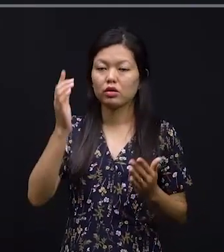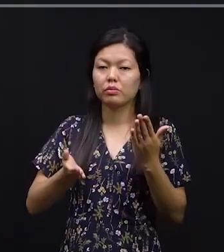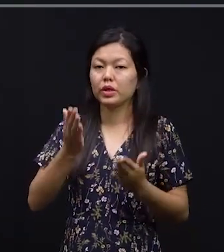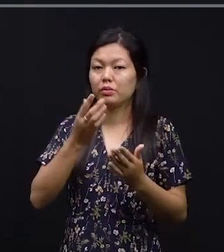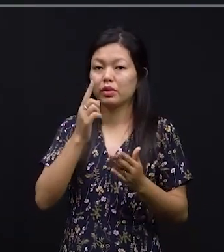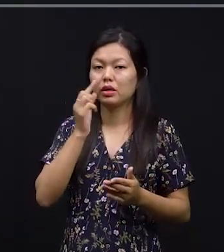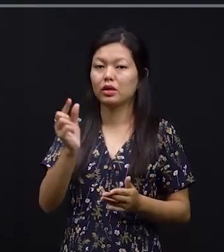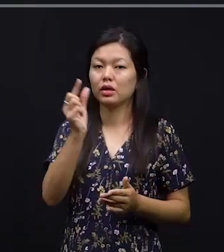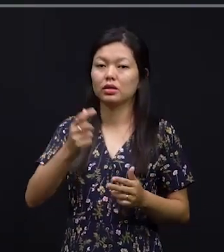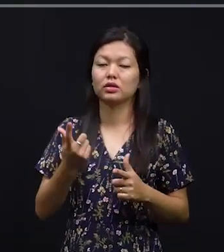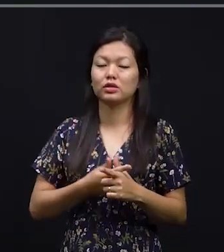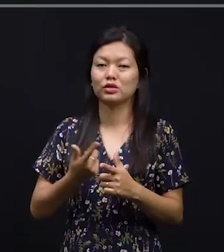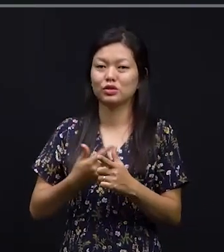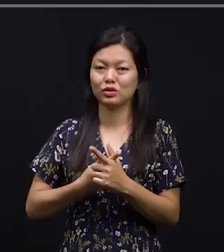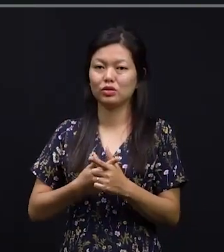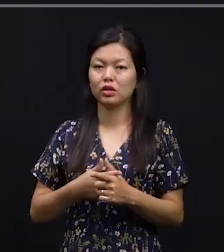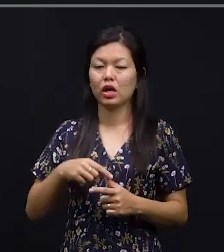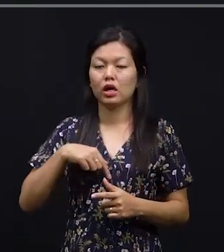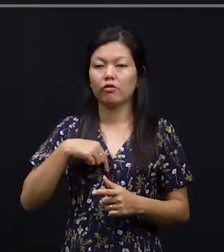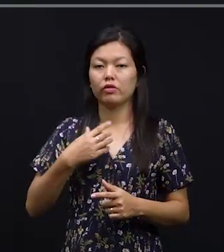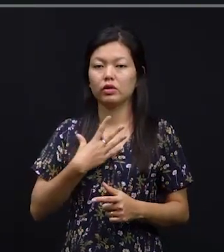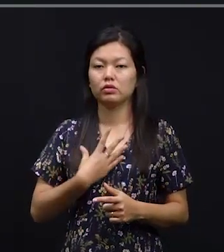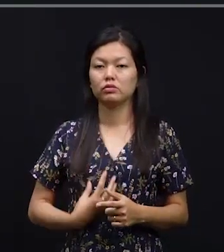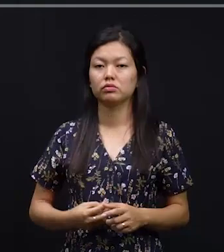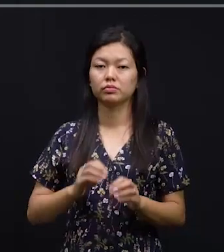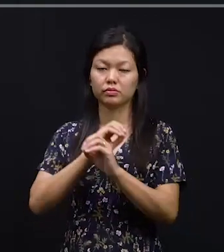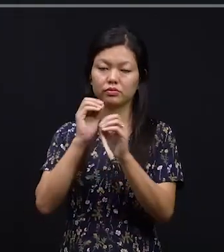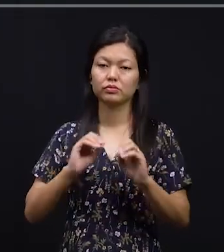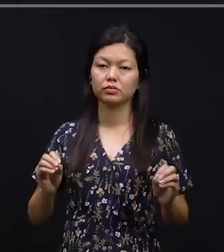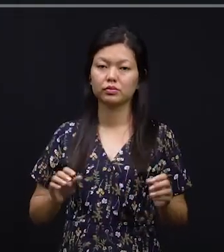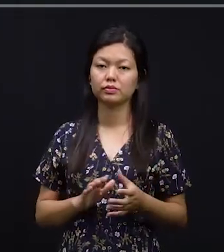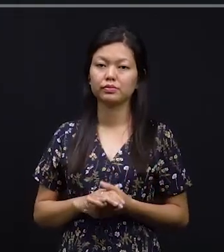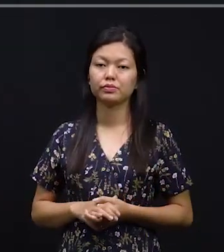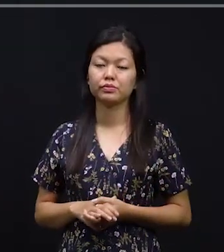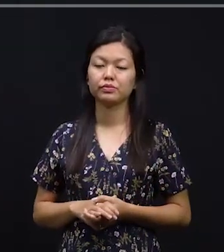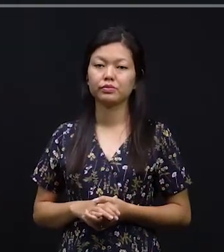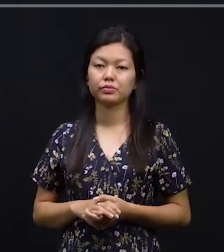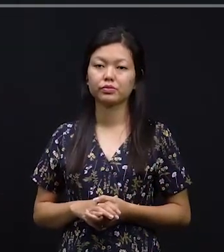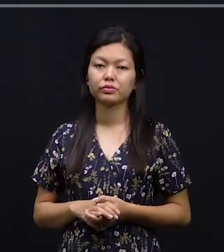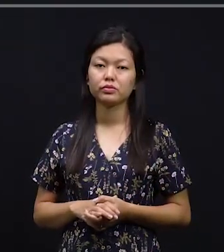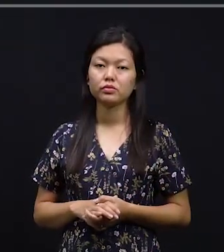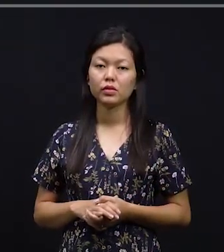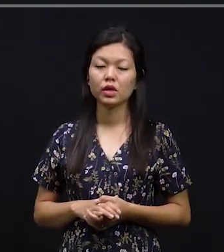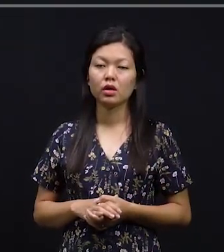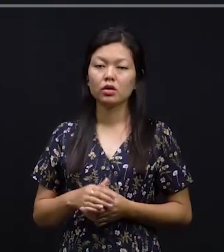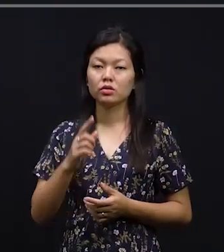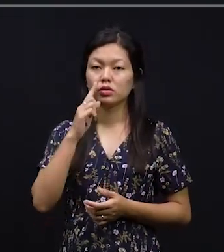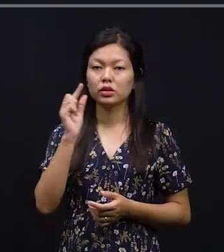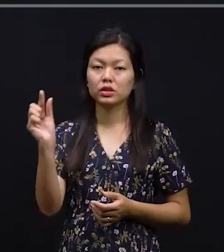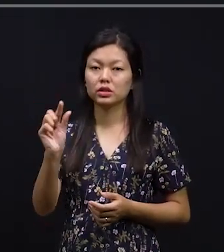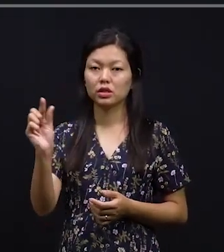us or says something which is not very pleasant for our ears, we want to reply them back. We would also want